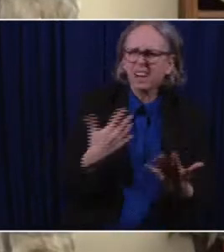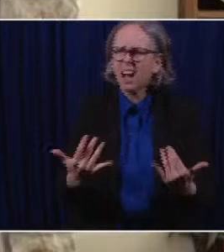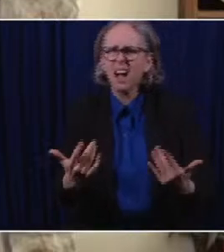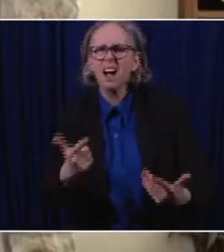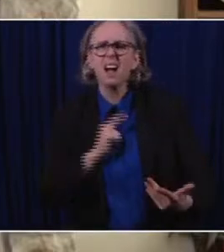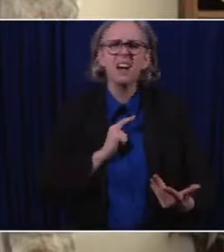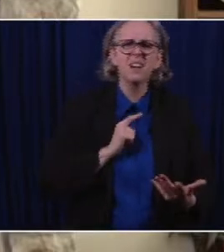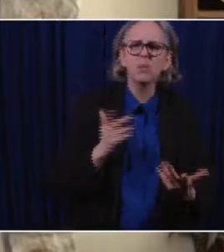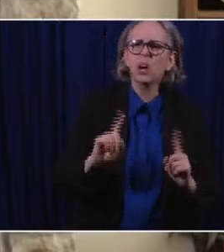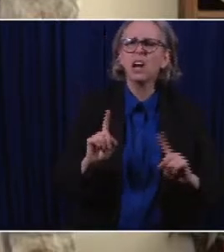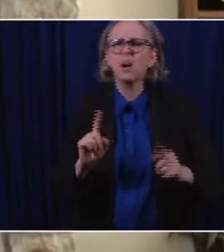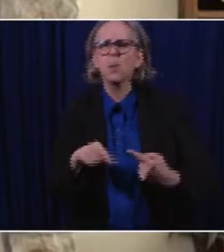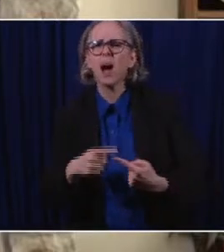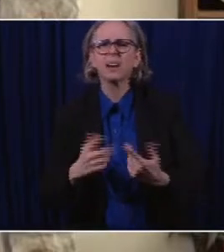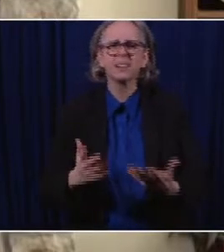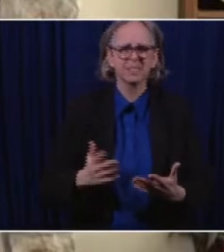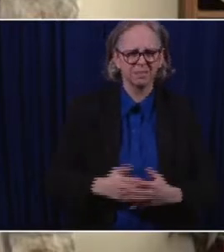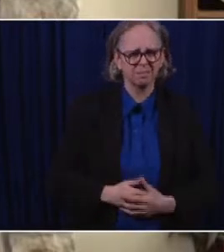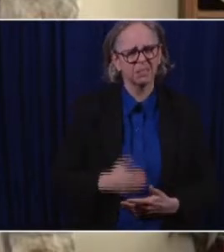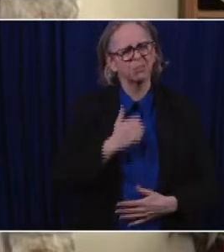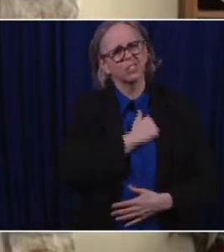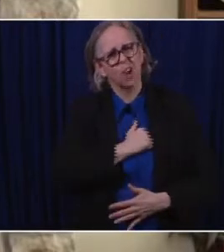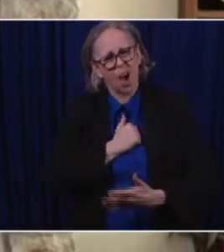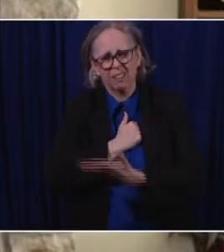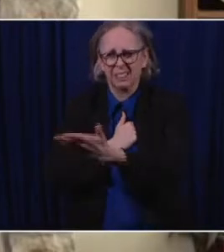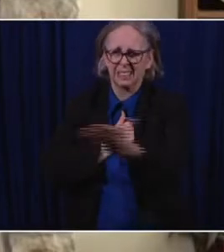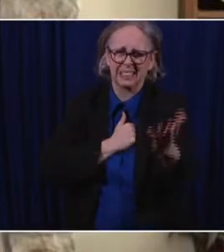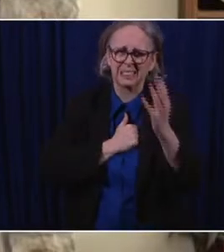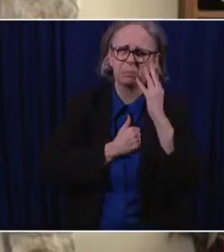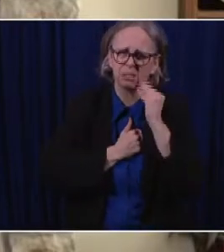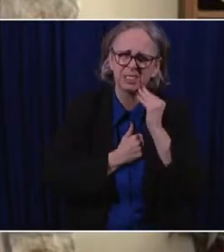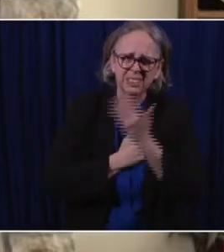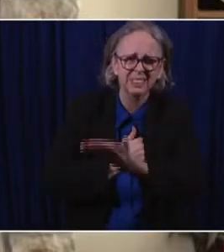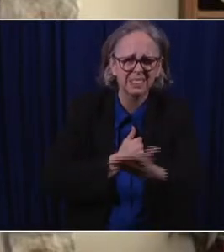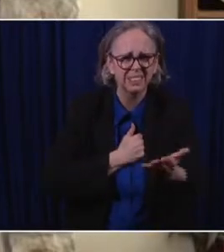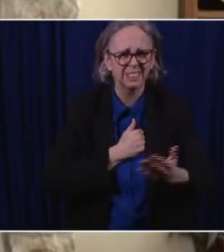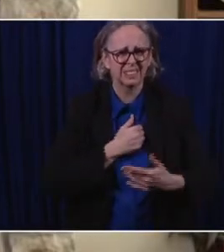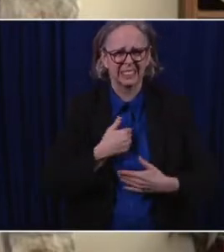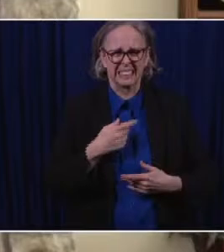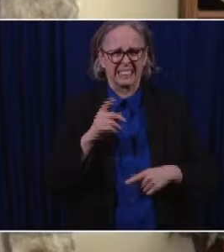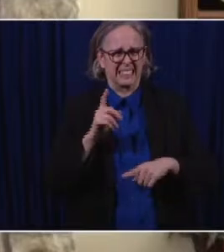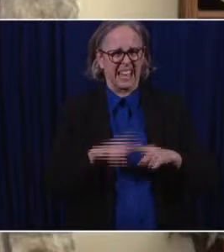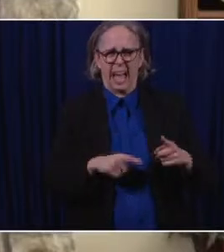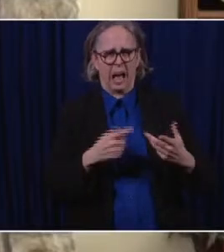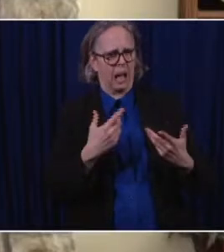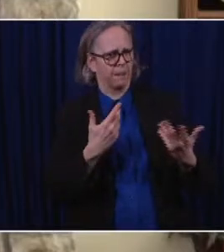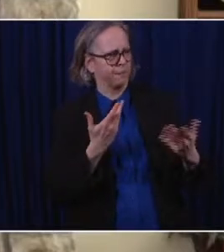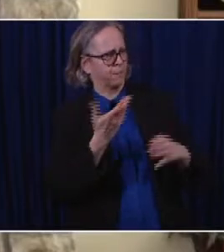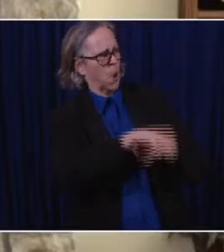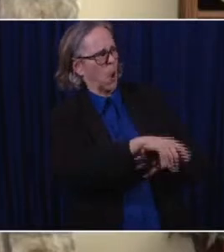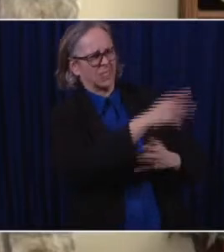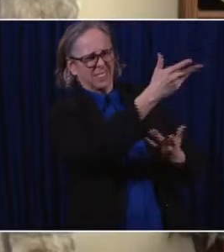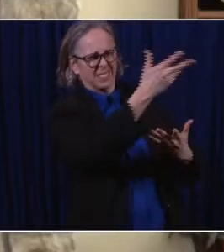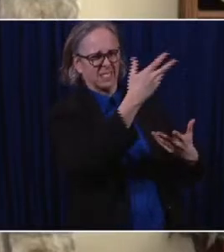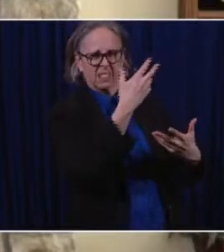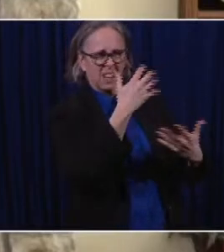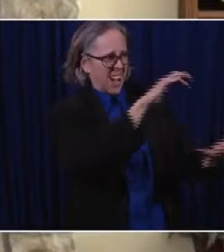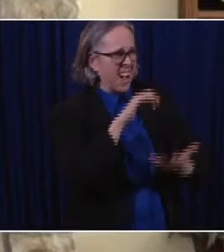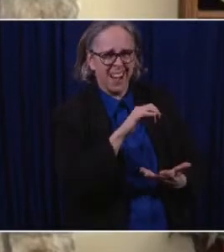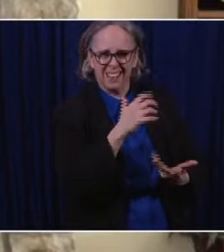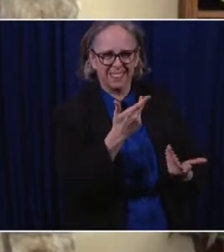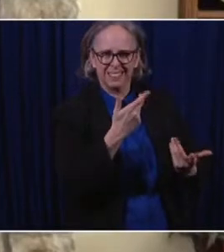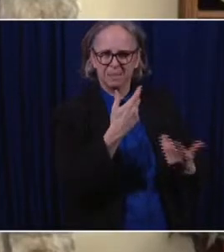say that I'm sorry. We only have so much vaccine, and we just ask you to be